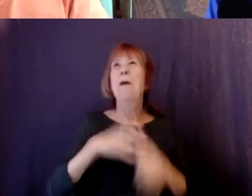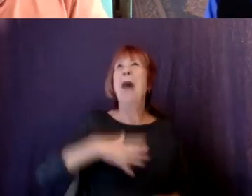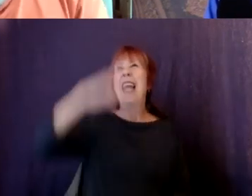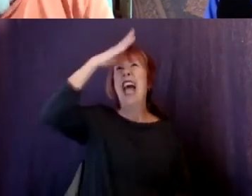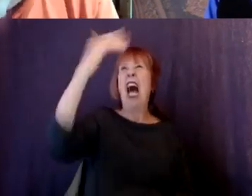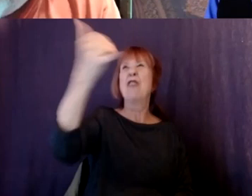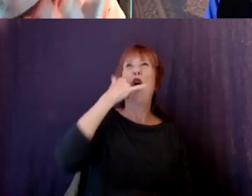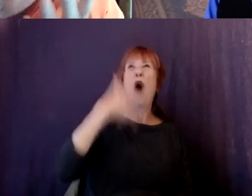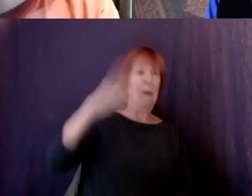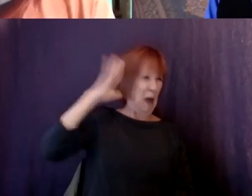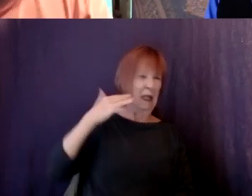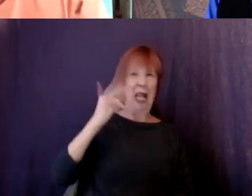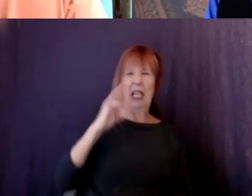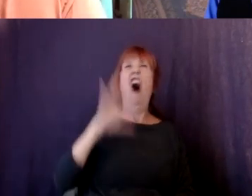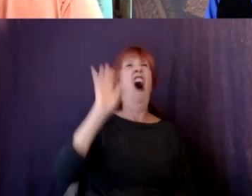So,